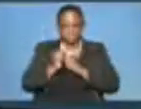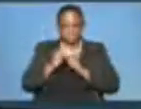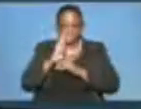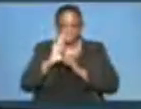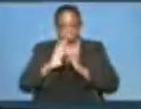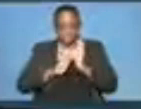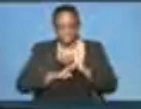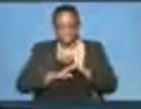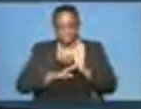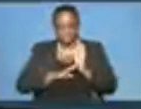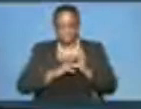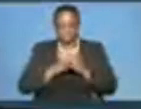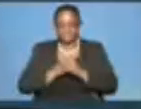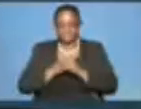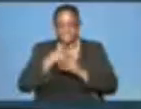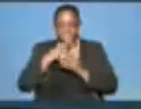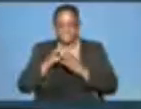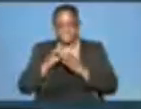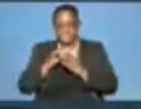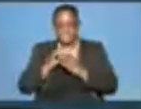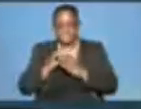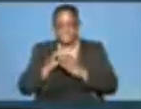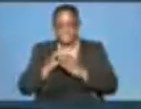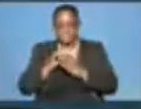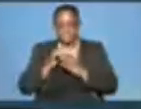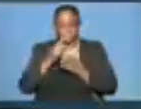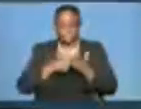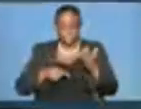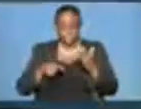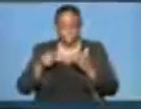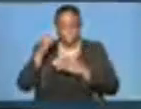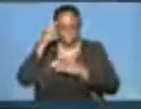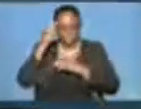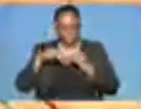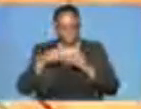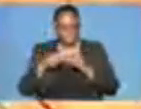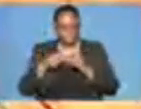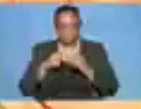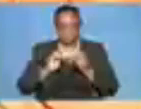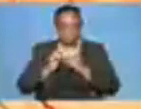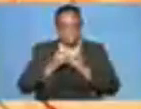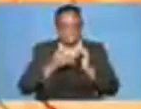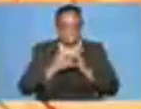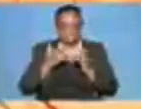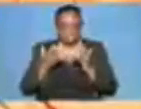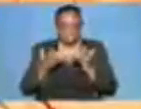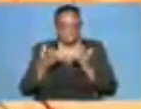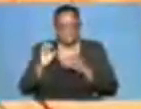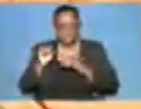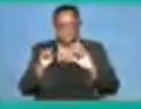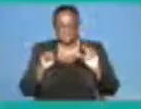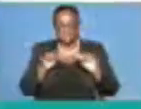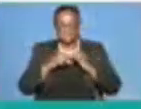short. They spoke to our Cleopatra Murphy about their most pressing concerns. The Rastafarian community is decrying